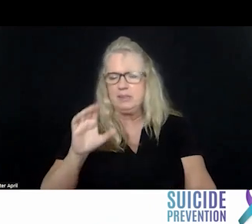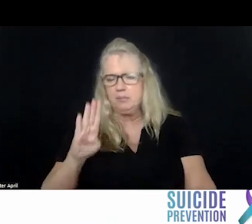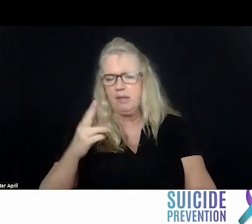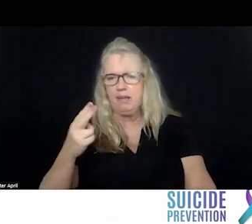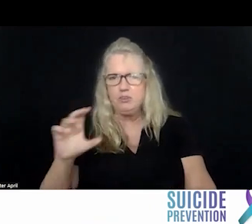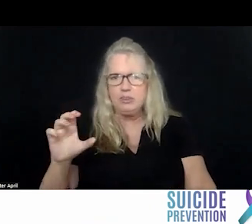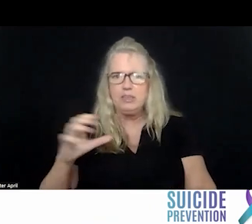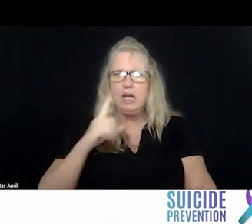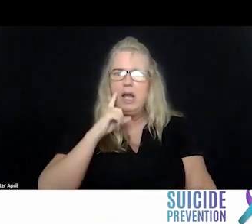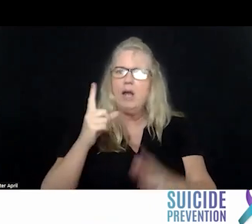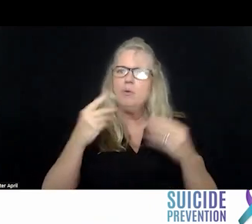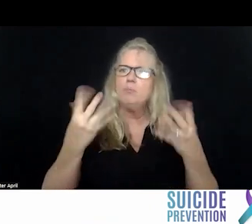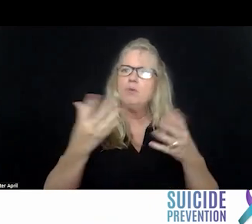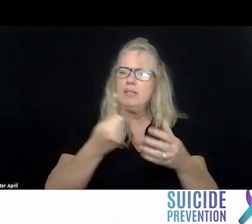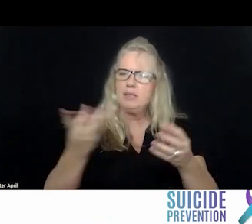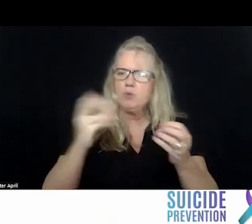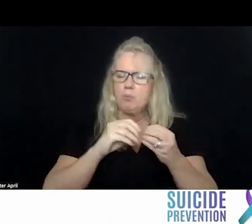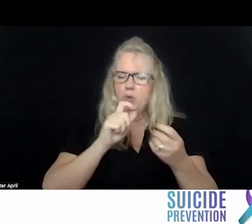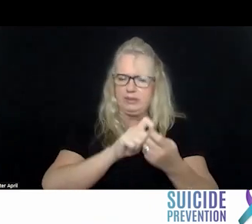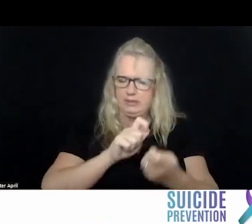want to just provide a couple more details about the